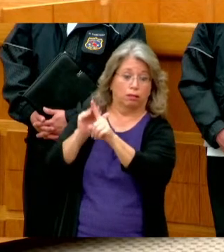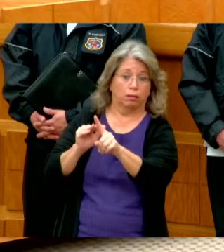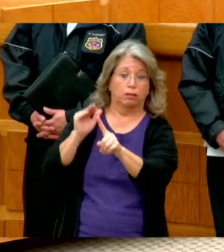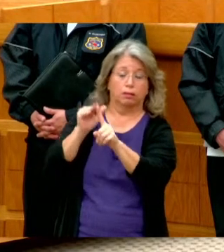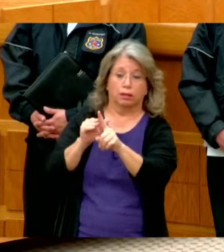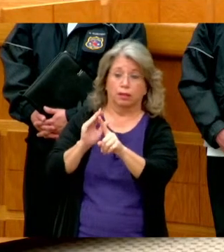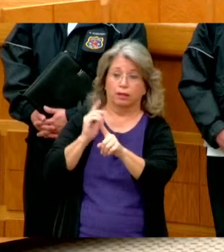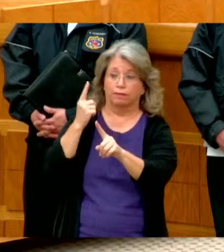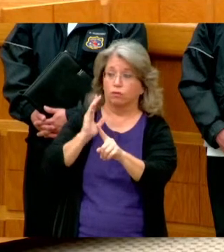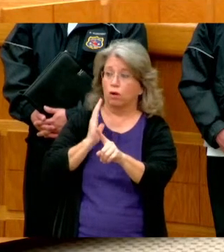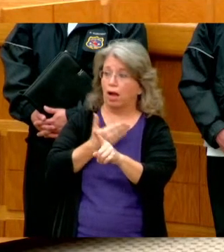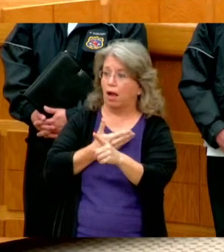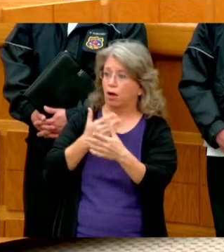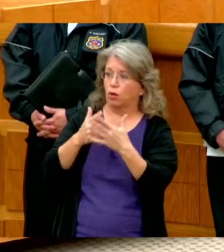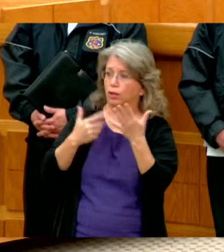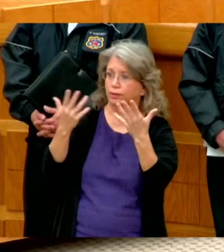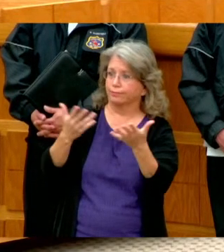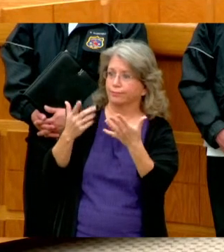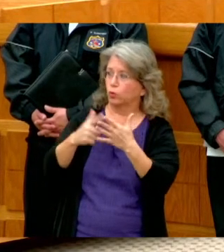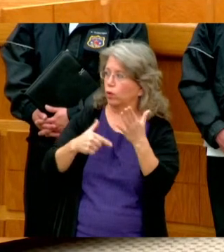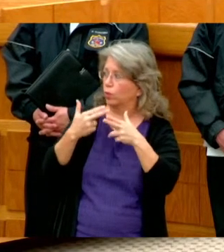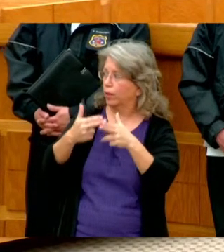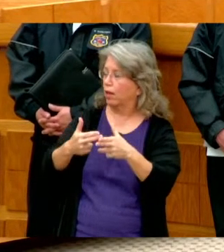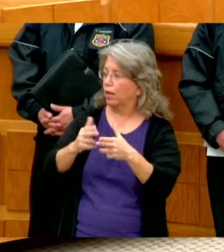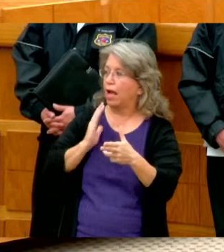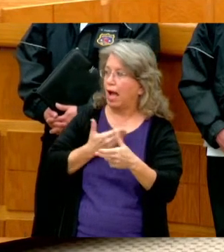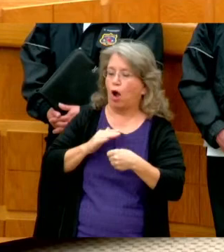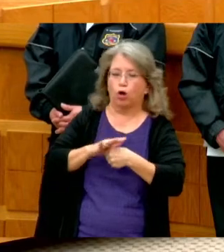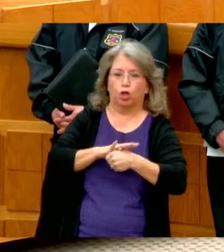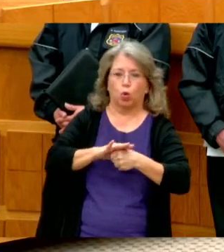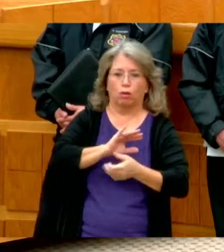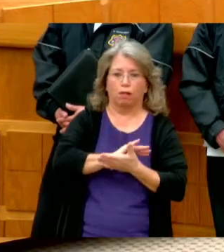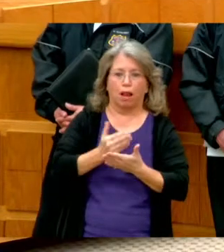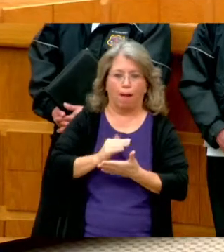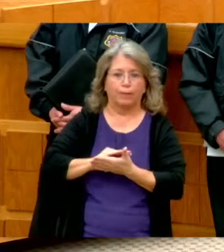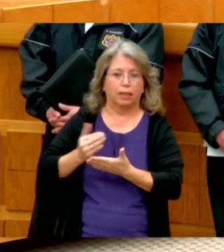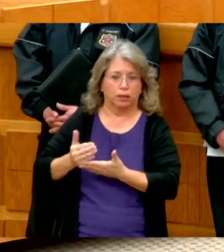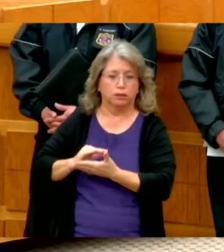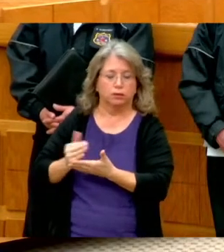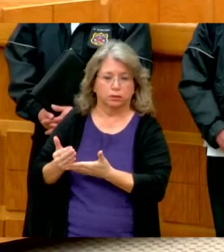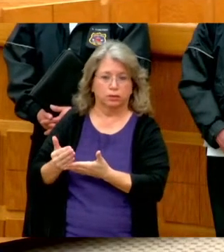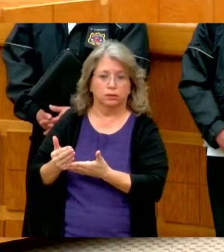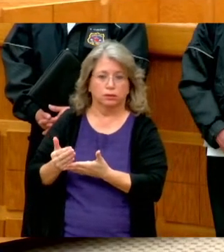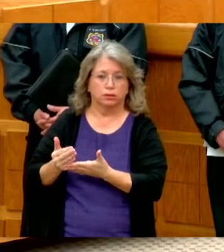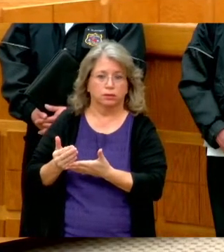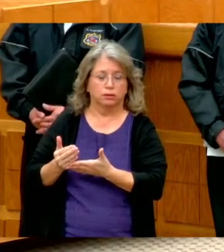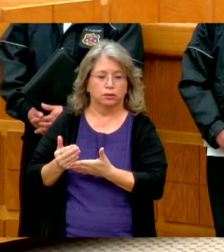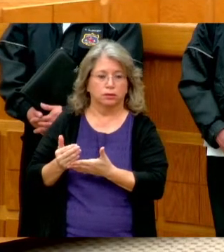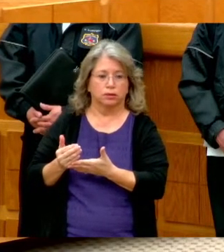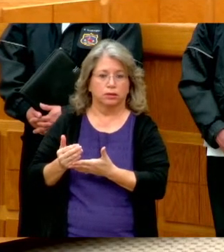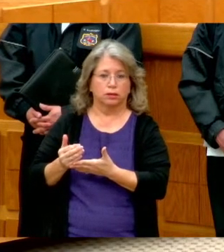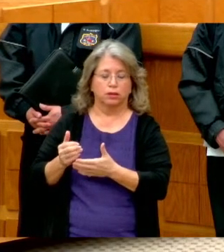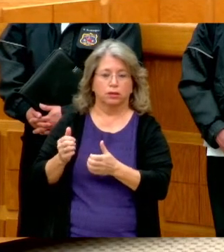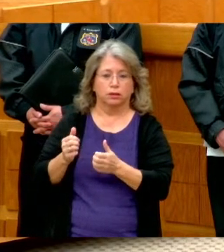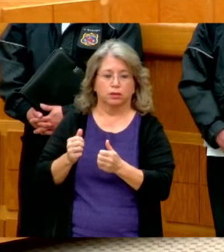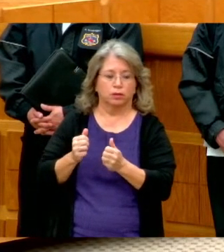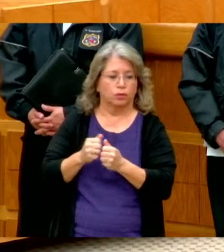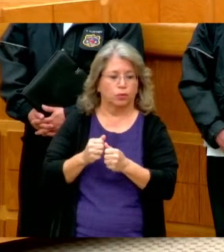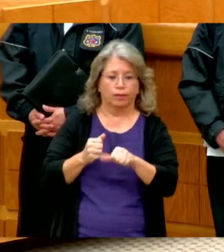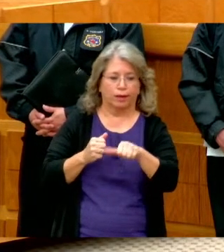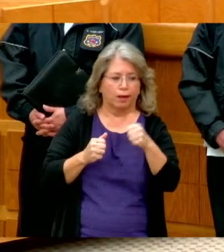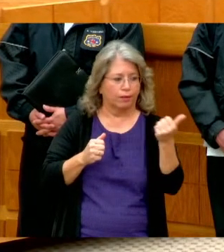I want to call it, how would we call that? Our local allotment with the other 80-odd providers